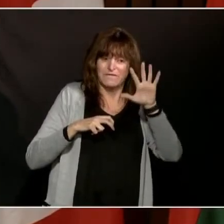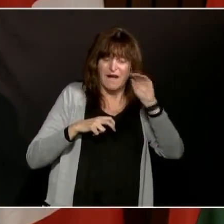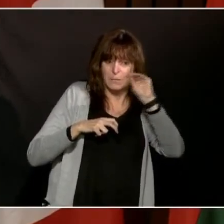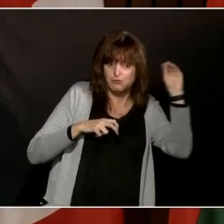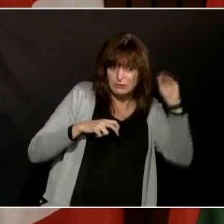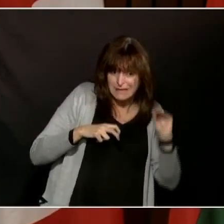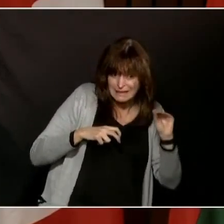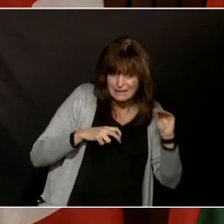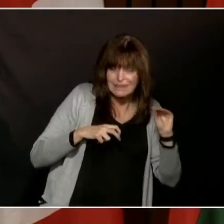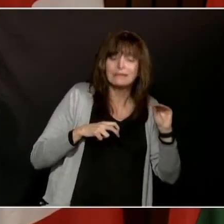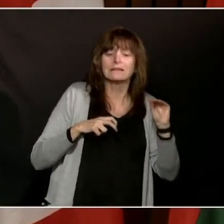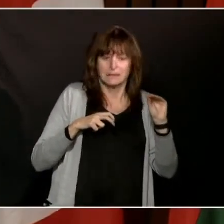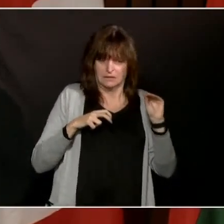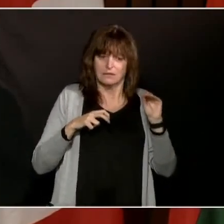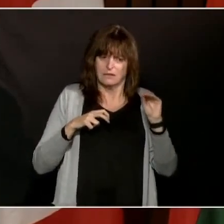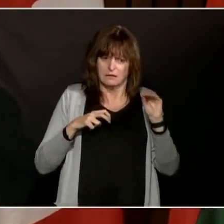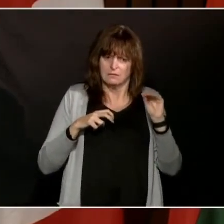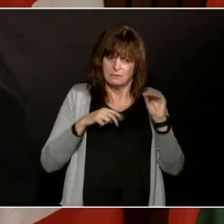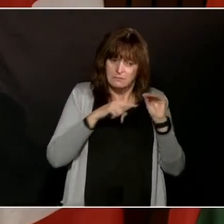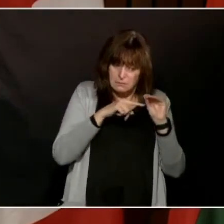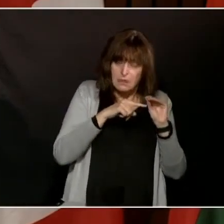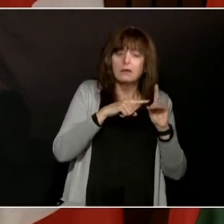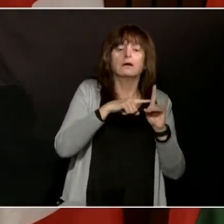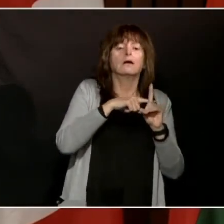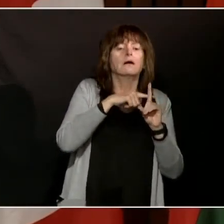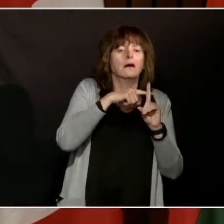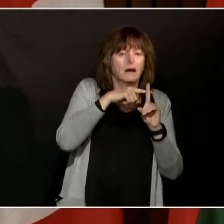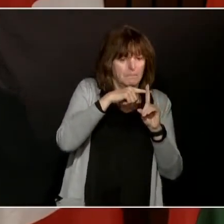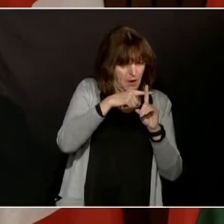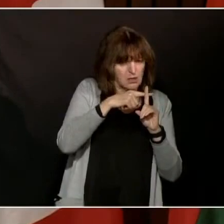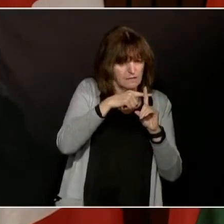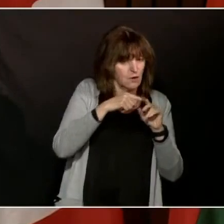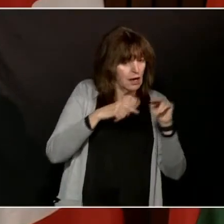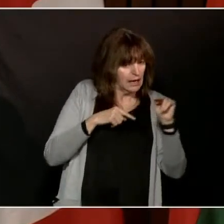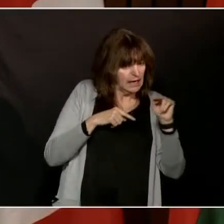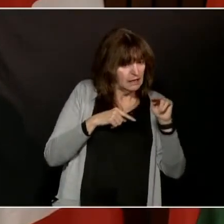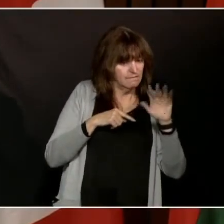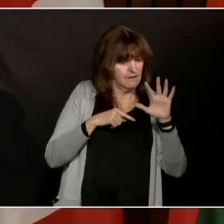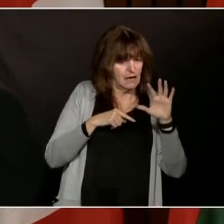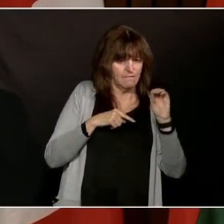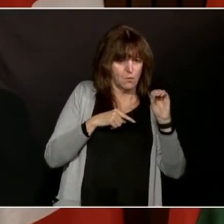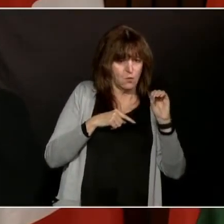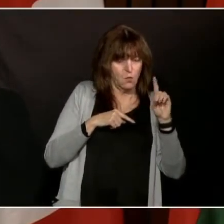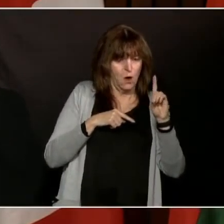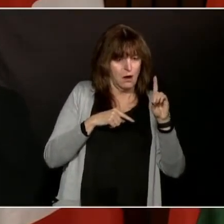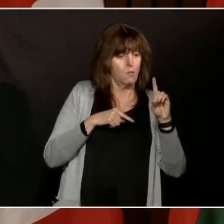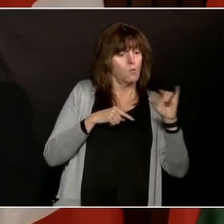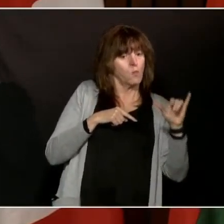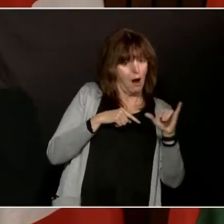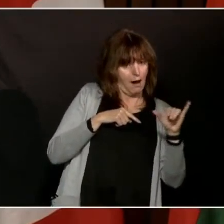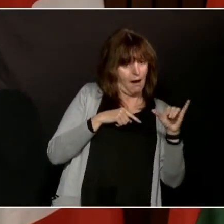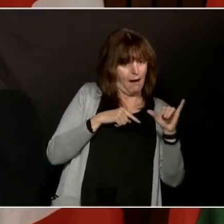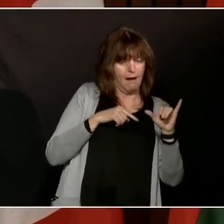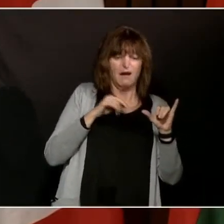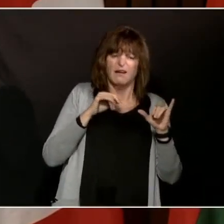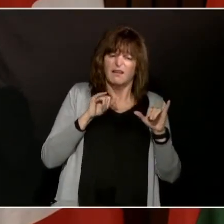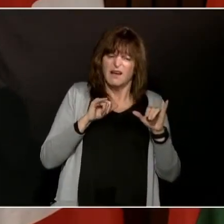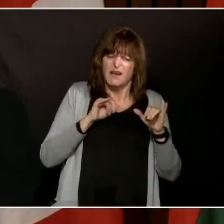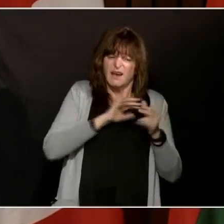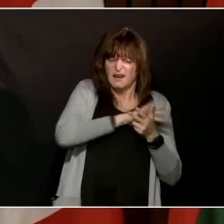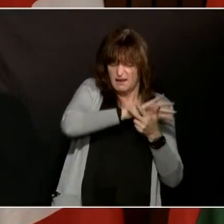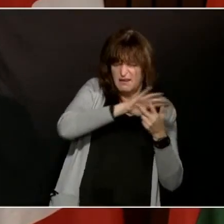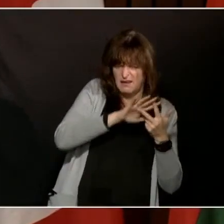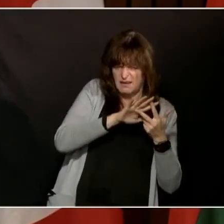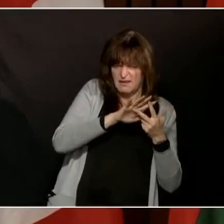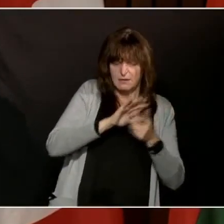samples were screened positive for the N501Y variant. The majority of these, unfortunately, were